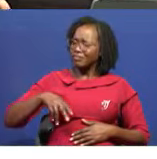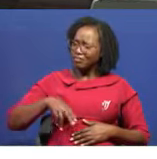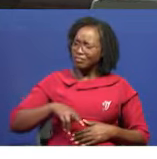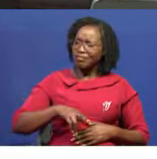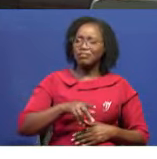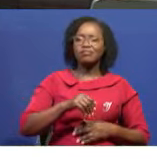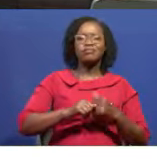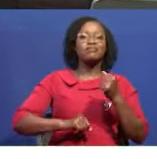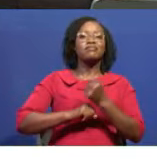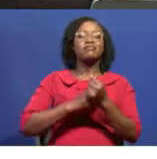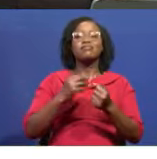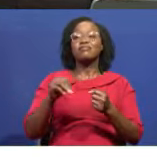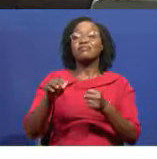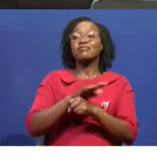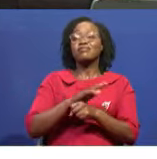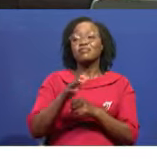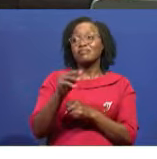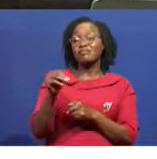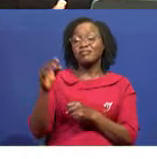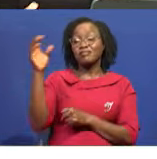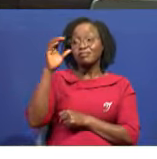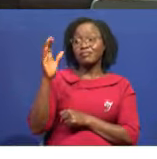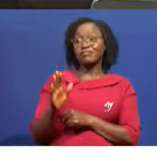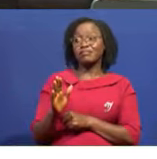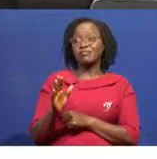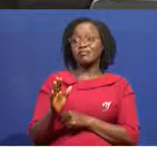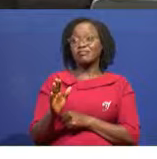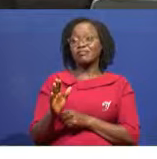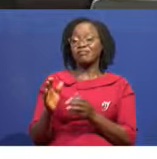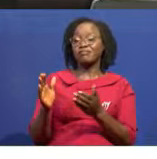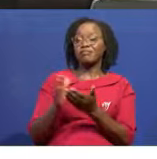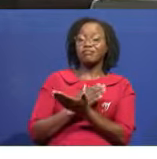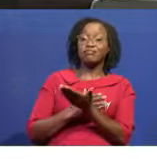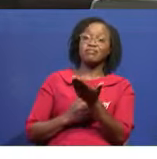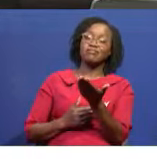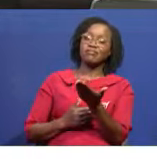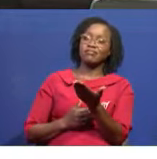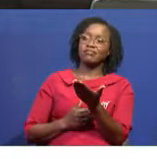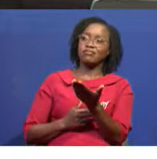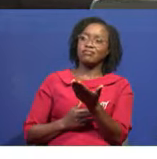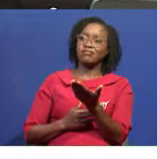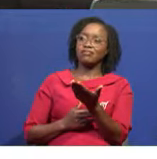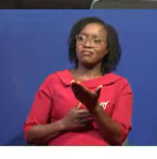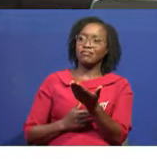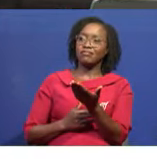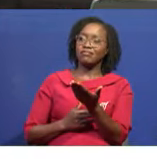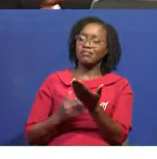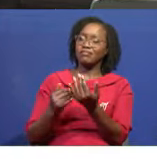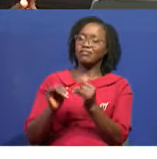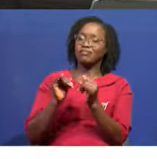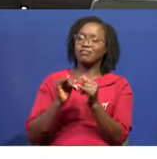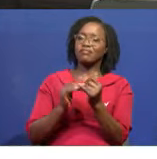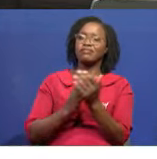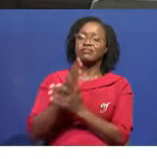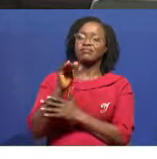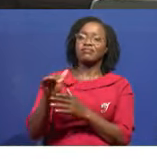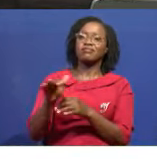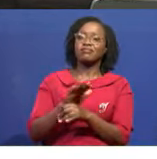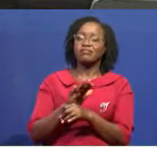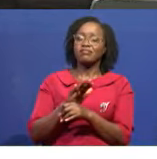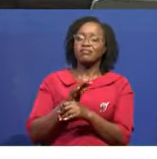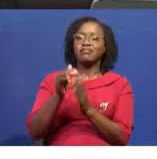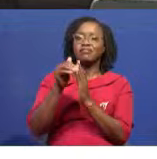a majority, I would say, of our clients are actually in that sector. And we have worked with them to try and ensure that most of